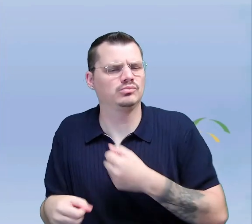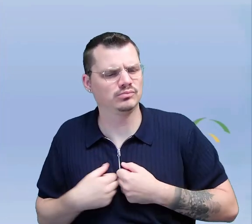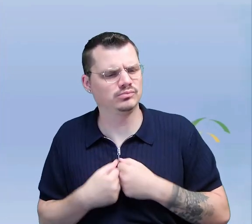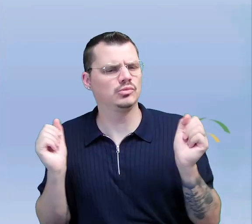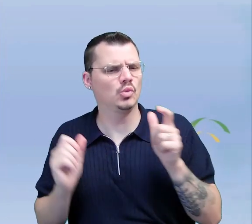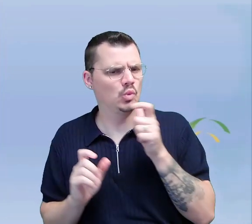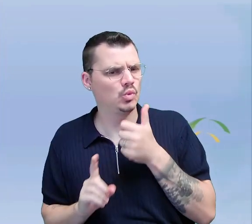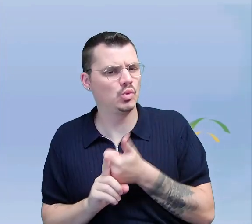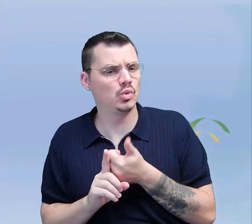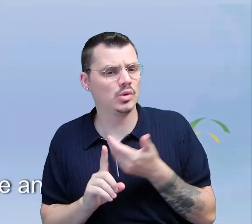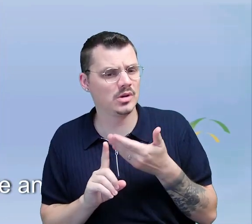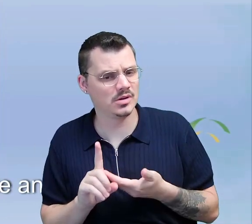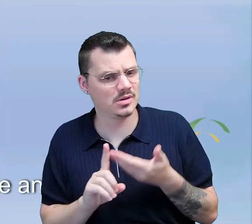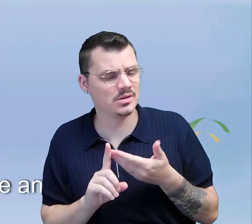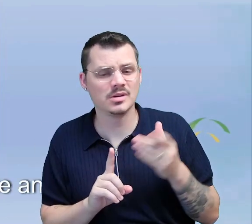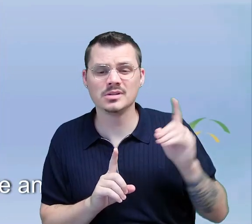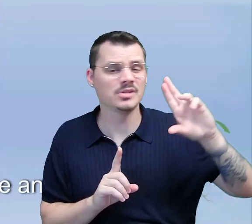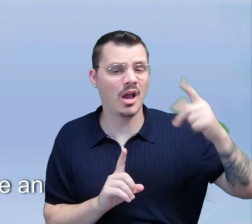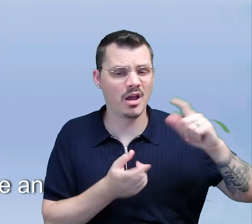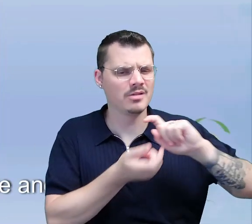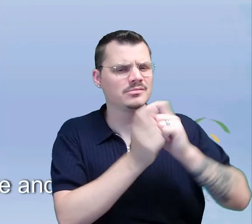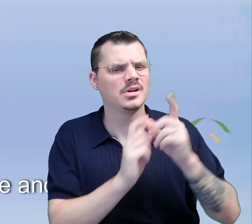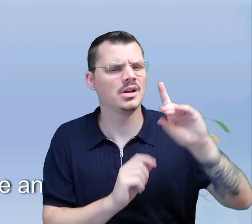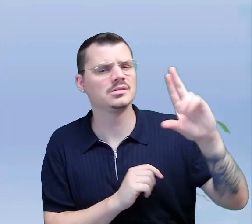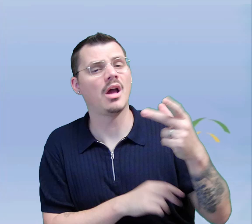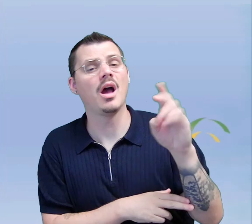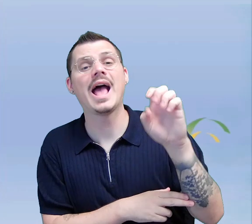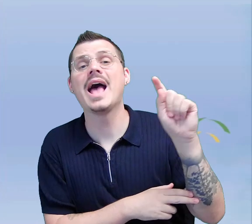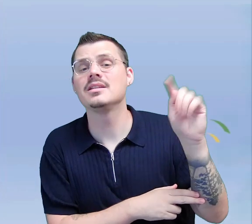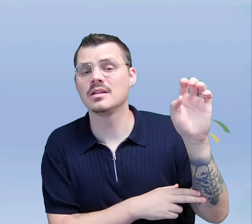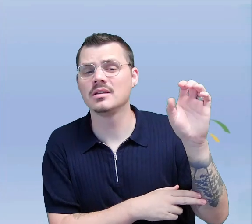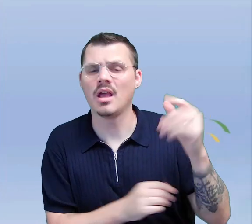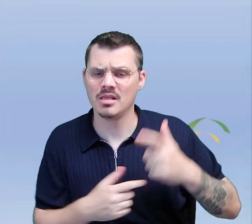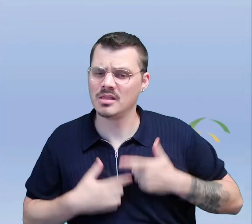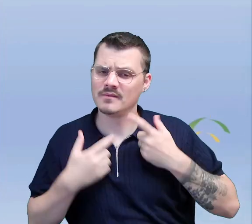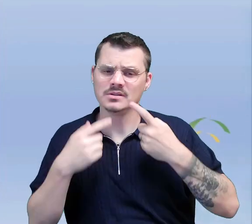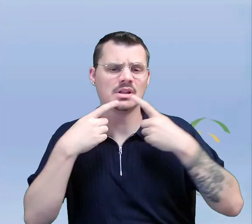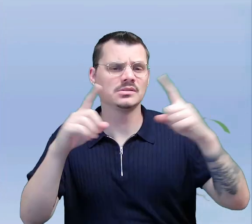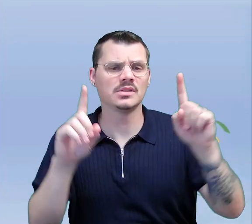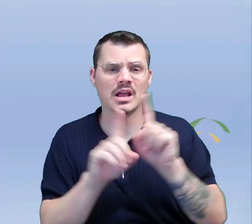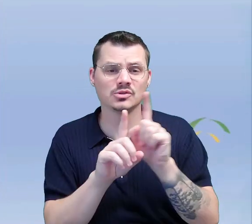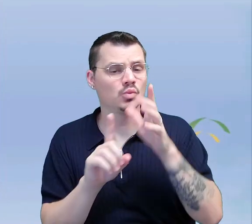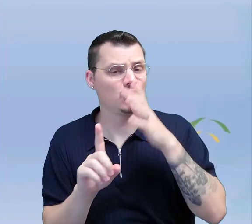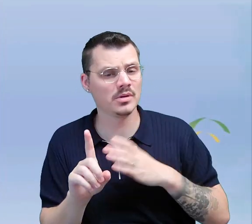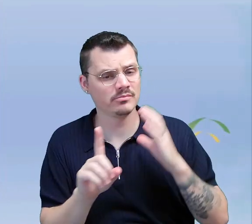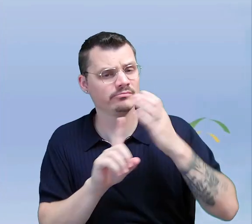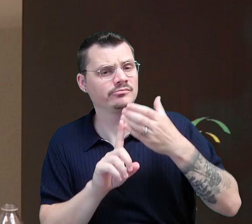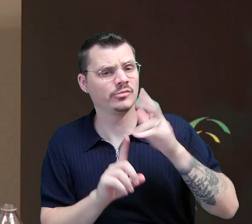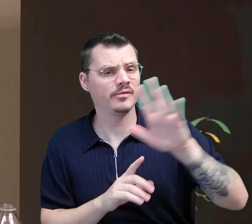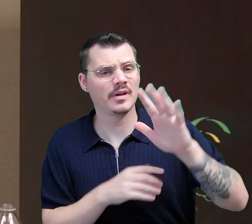who she is. She then changed her name to Dougette and lived successfully as a woman for the next 35